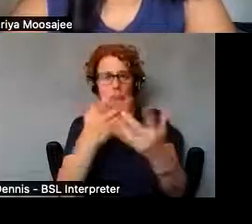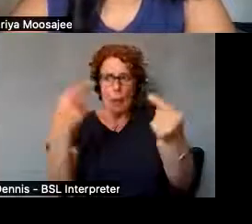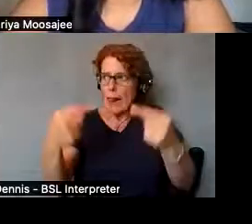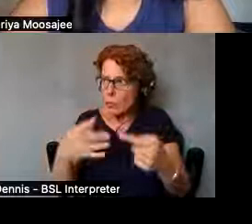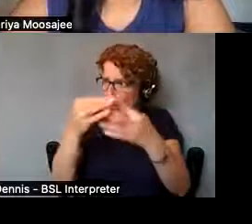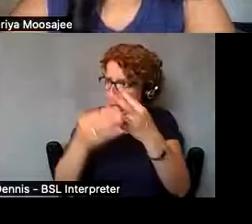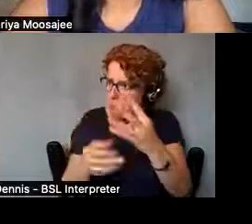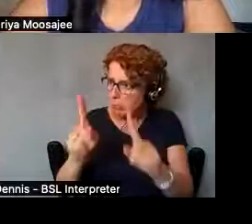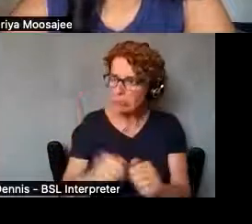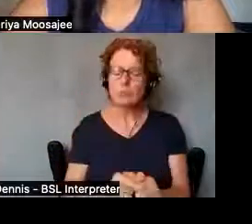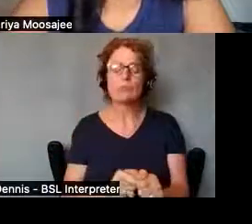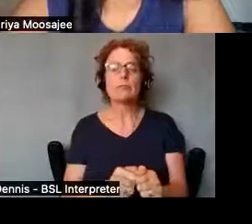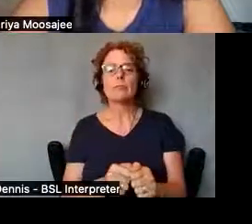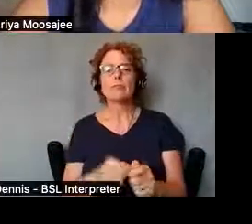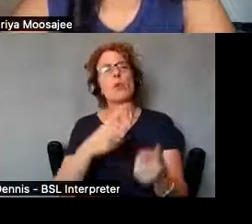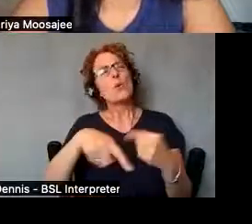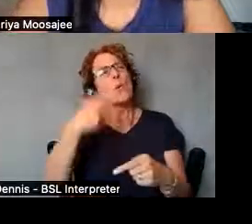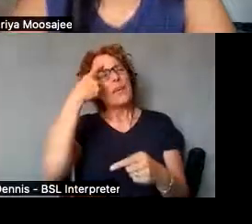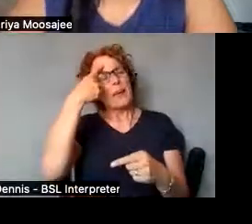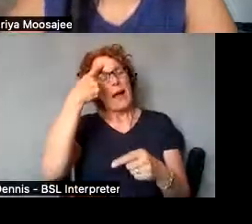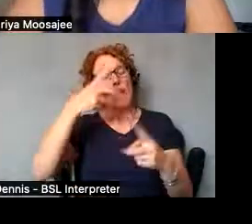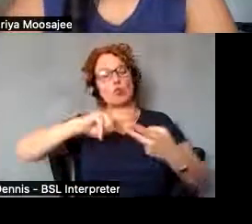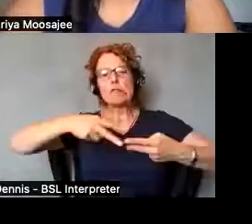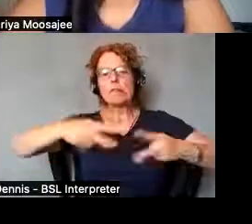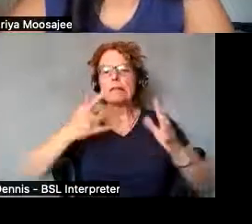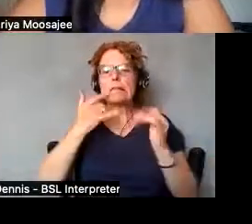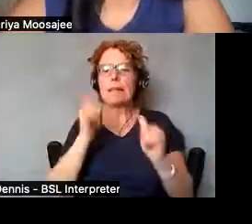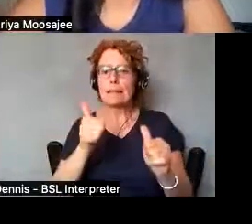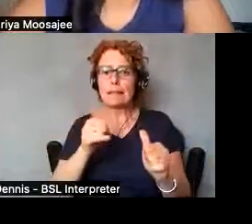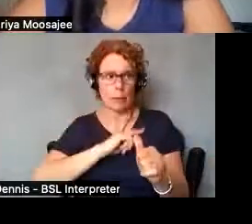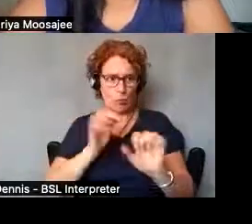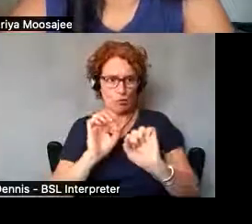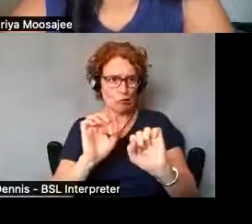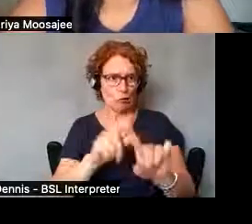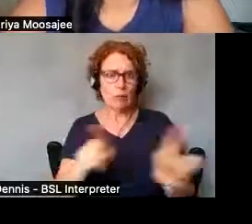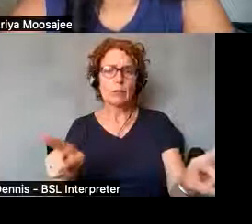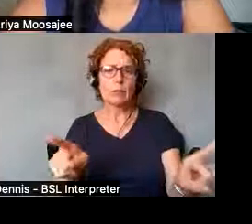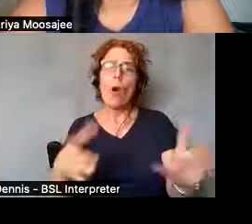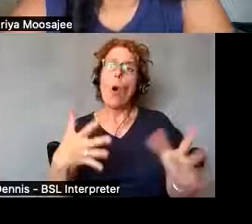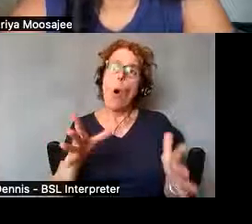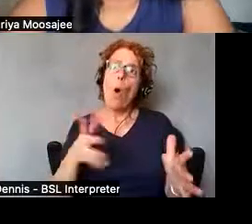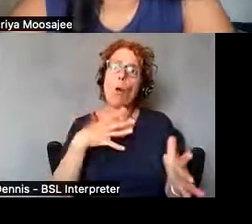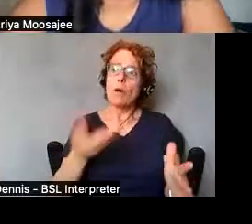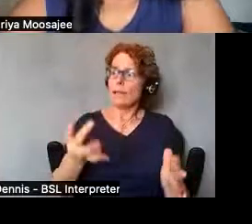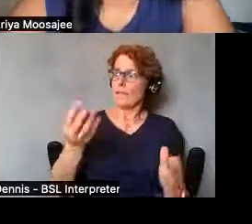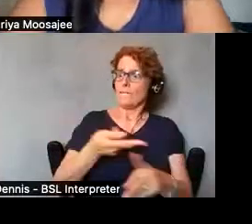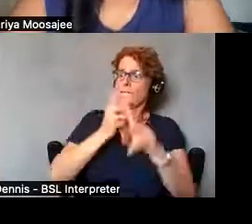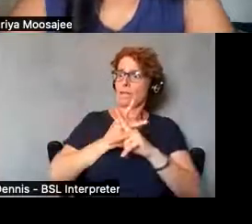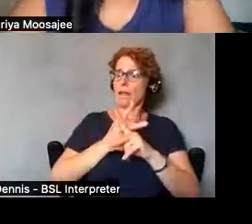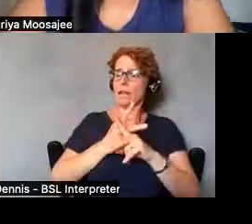you're thinking about genetic testing, because you've not had that yet, or you want to come and see us at